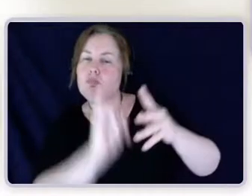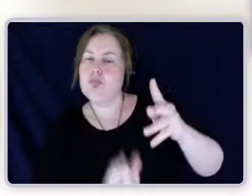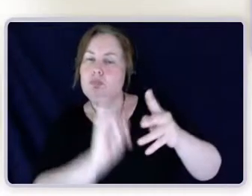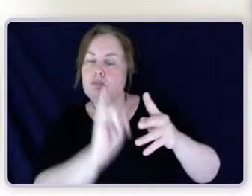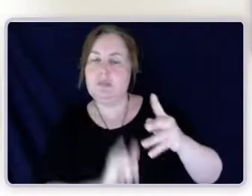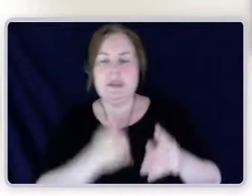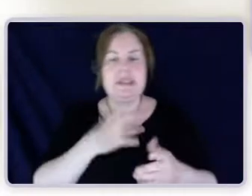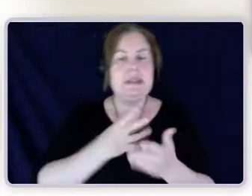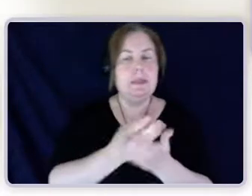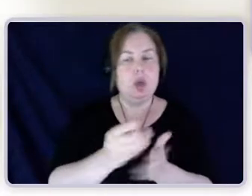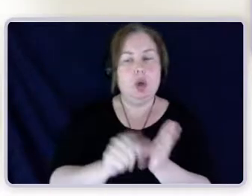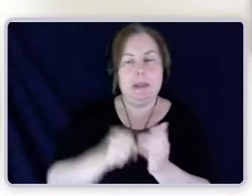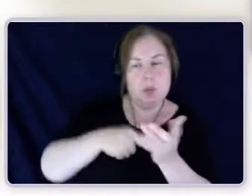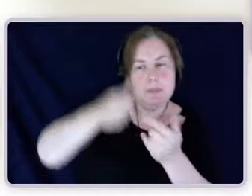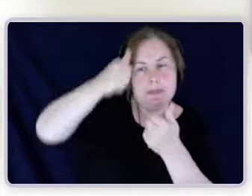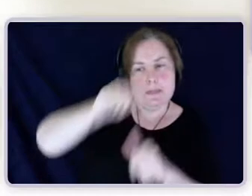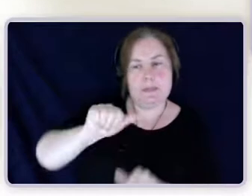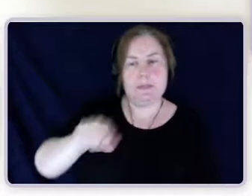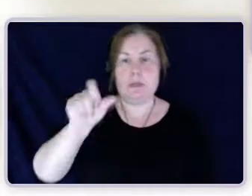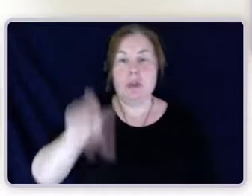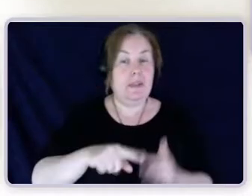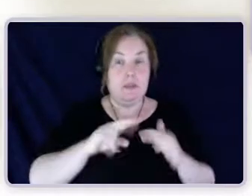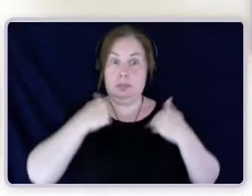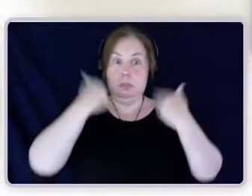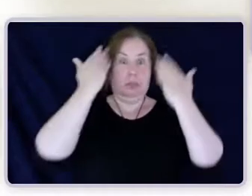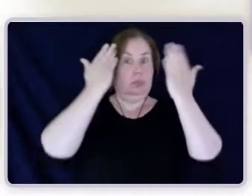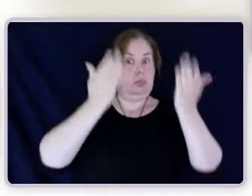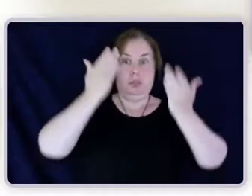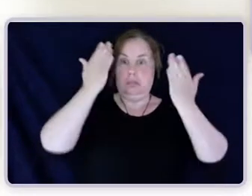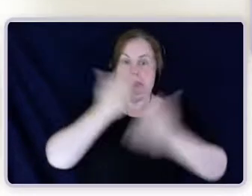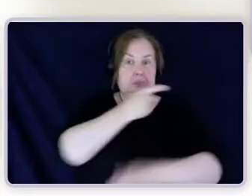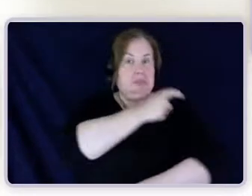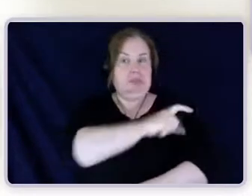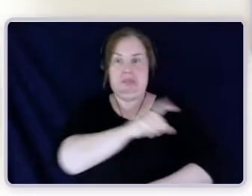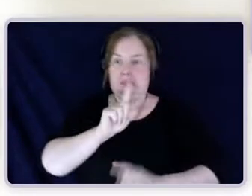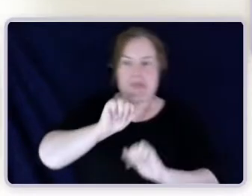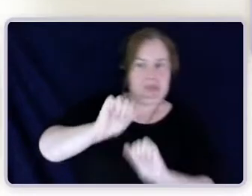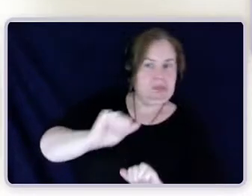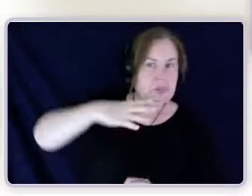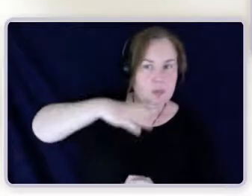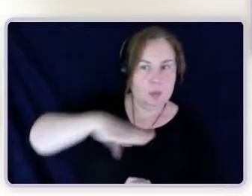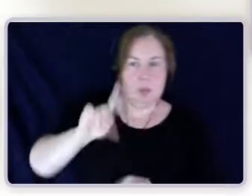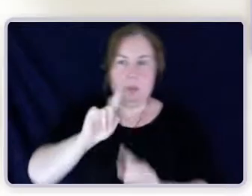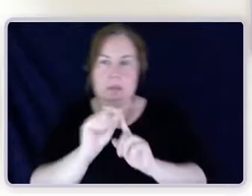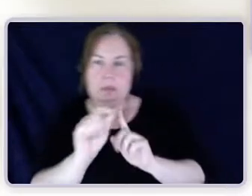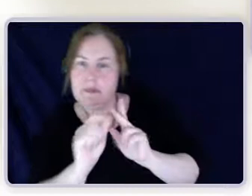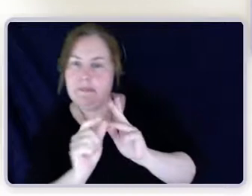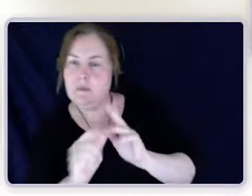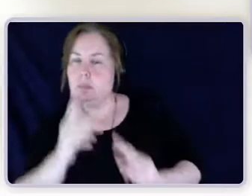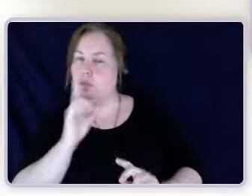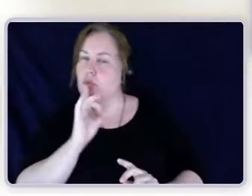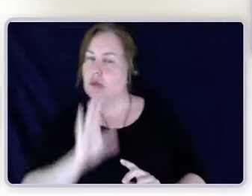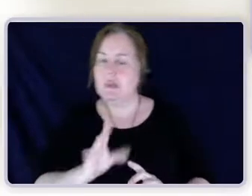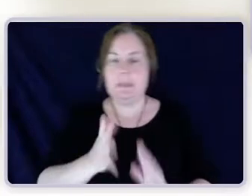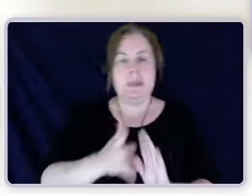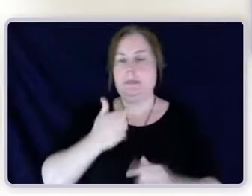confidence the person's will and preferences, I need to then see if I can make a decision that I think most